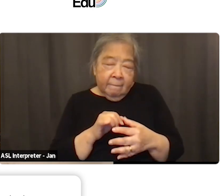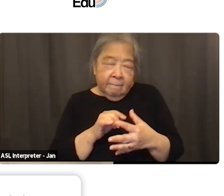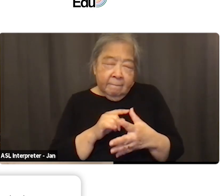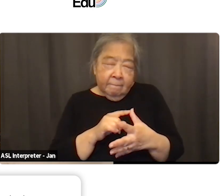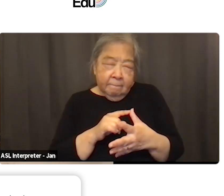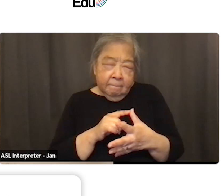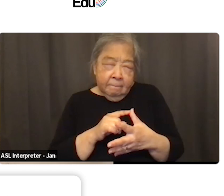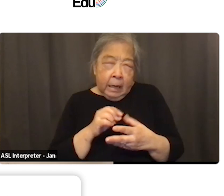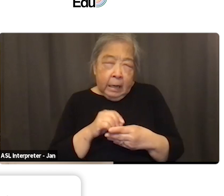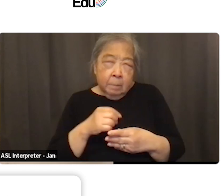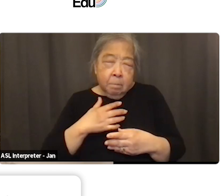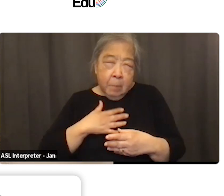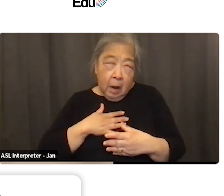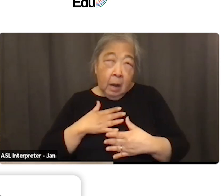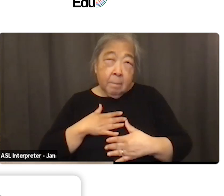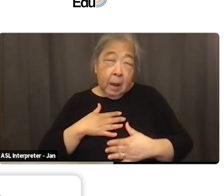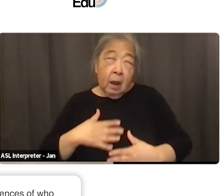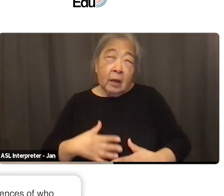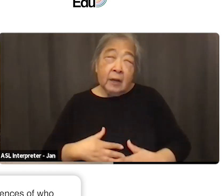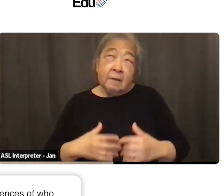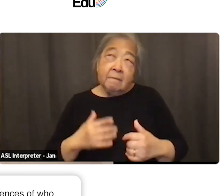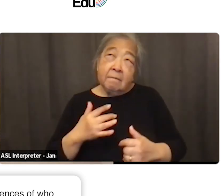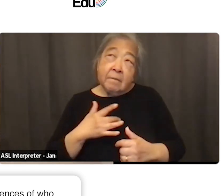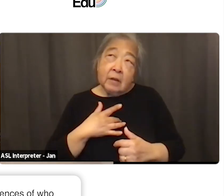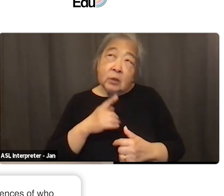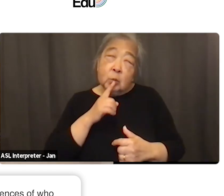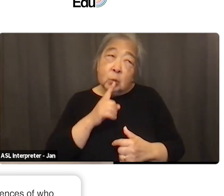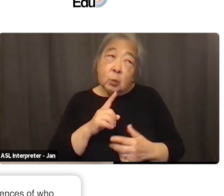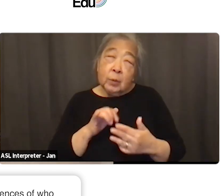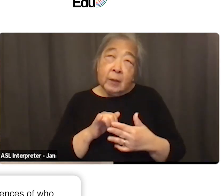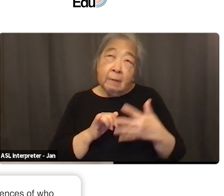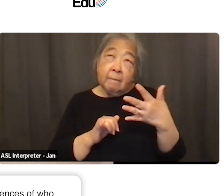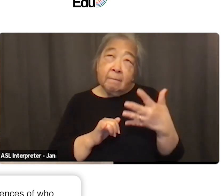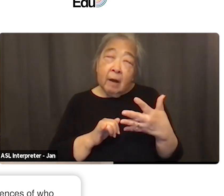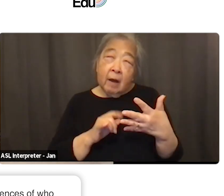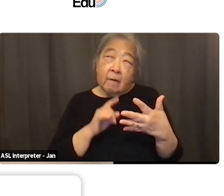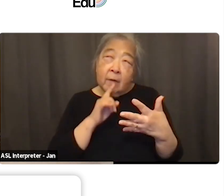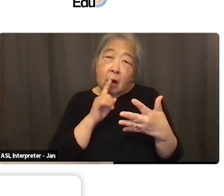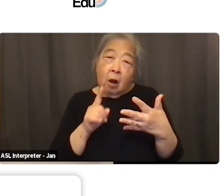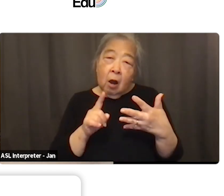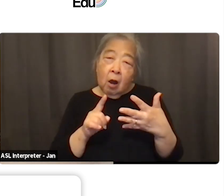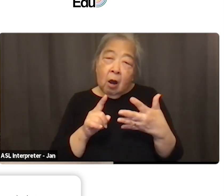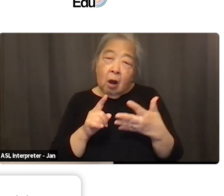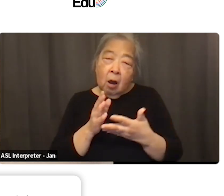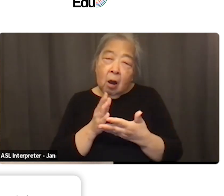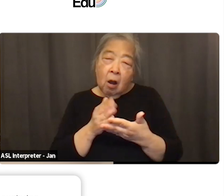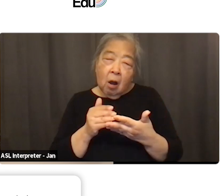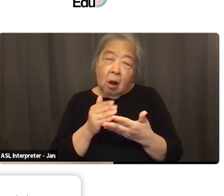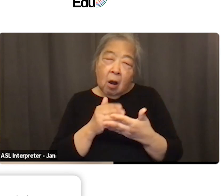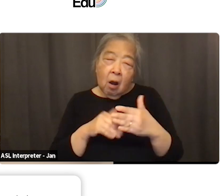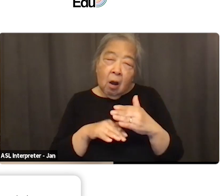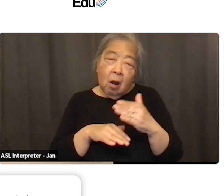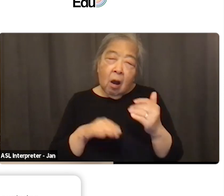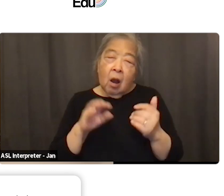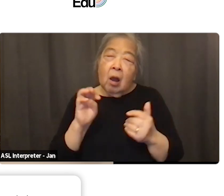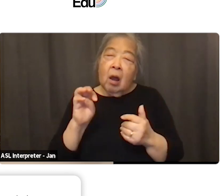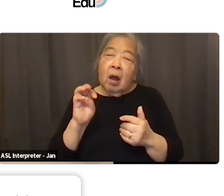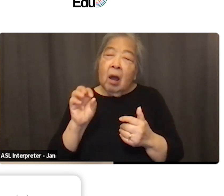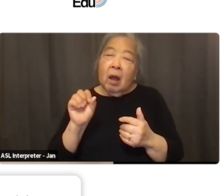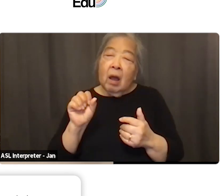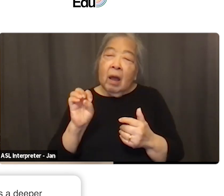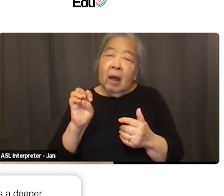true in my body is that the 5 bodies are essences of who we are. And